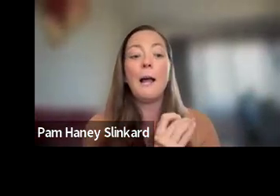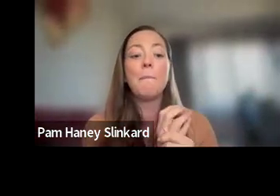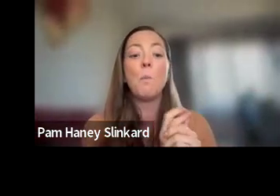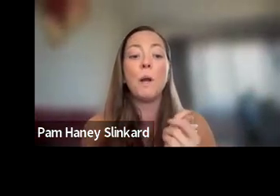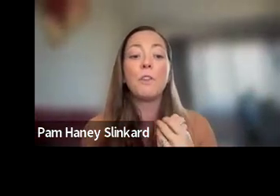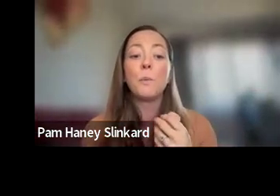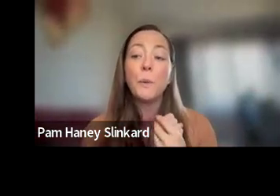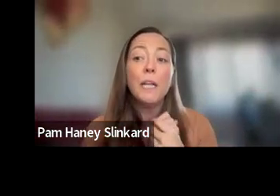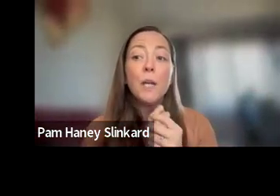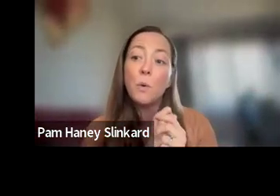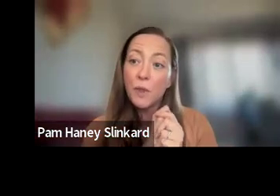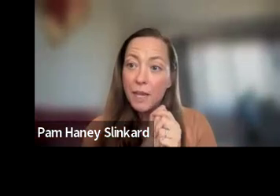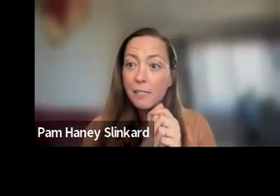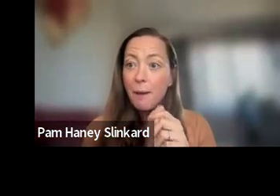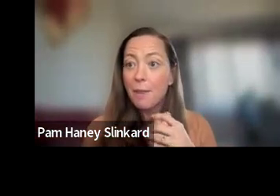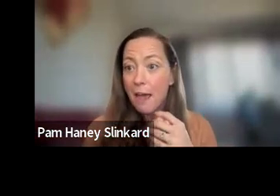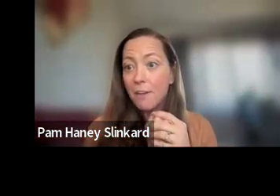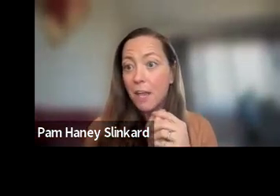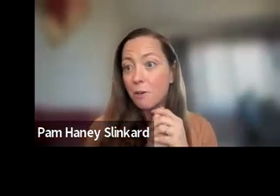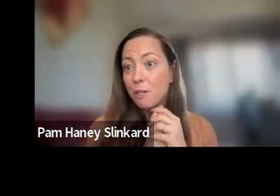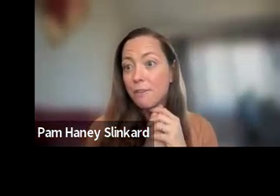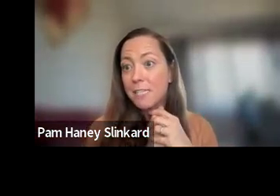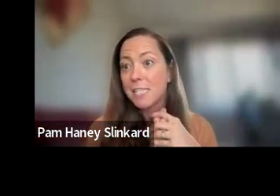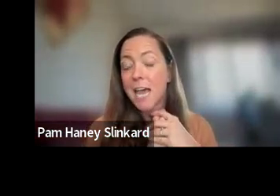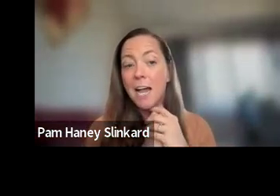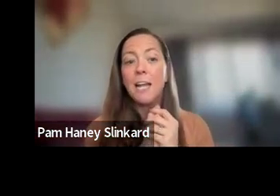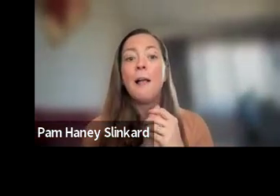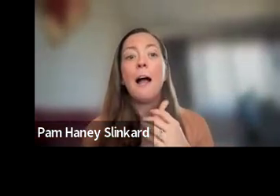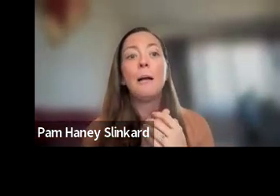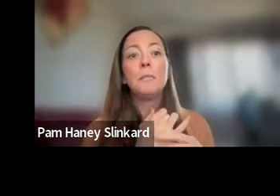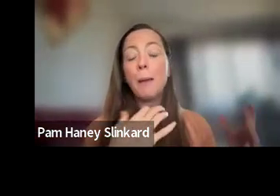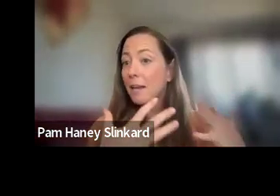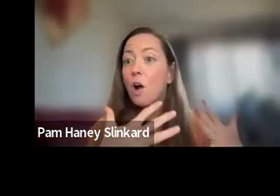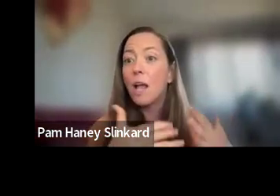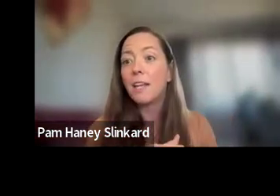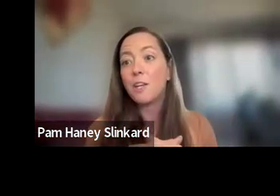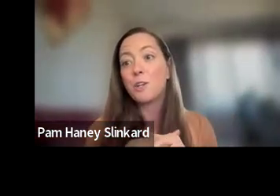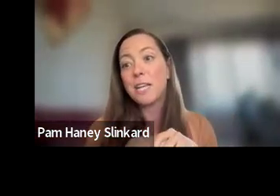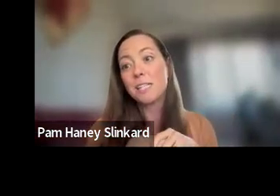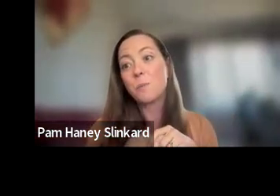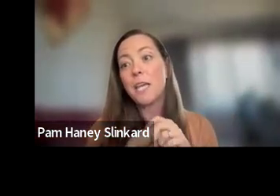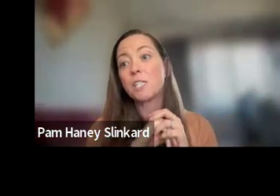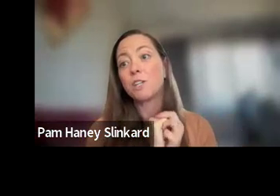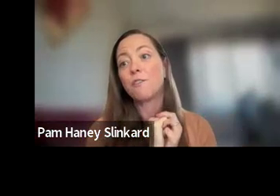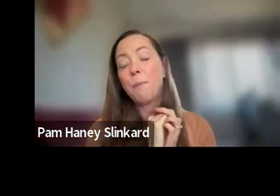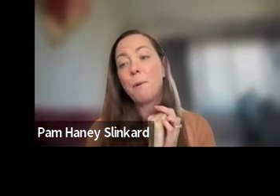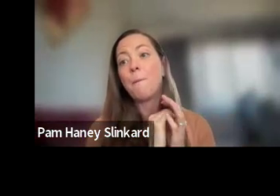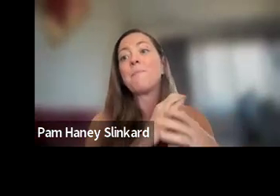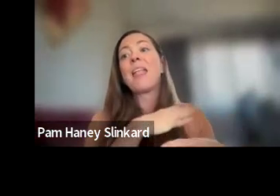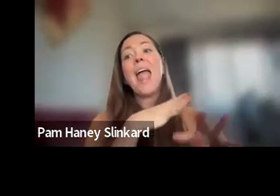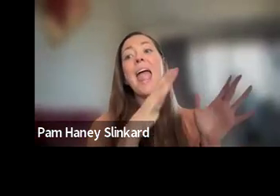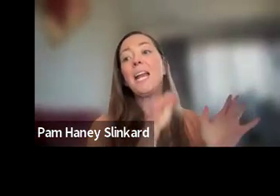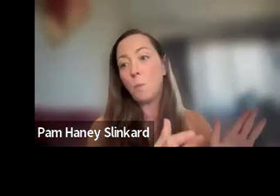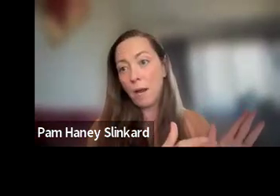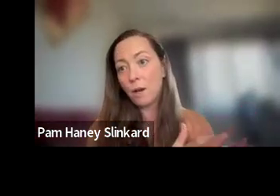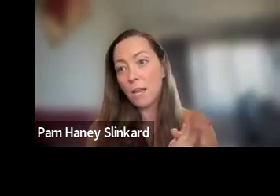there. One of the really cool things about the Navigator service is that depending on your needs, we can serve